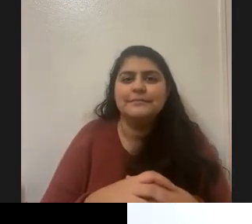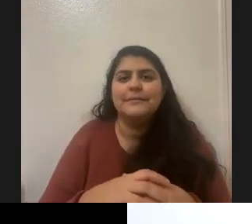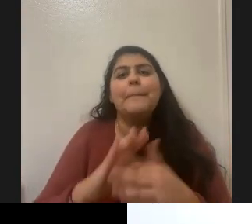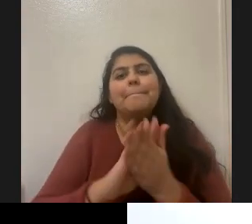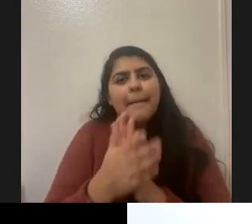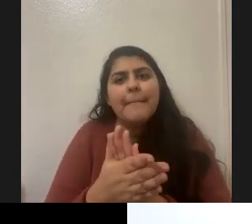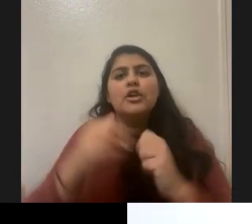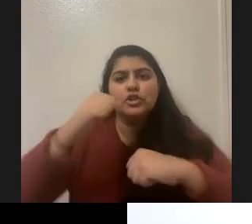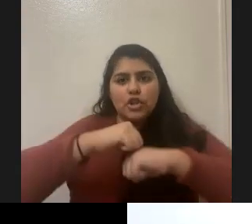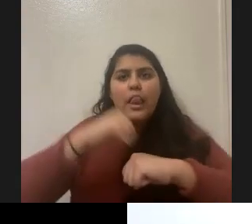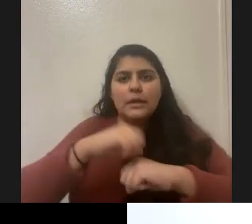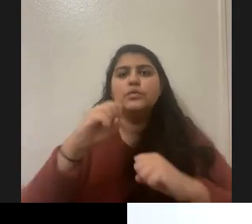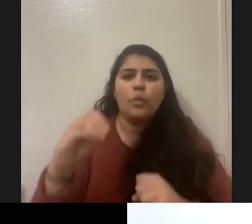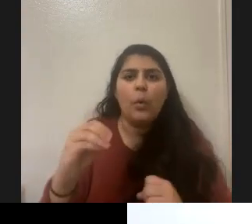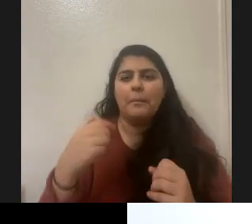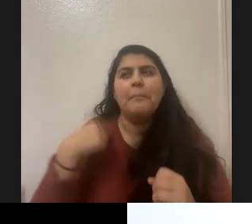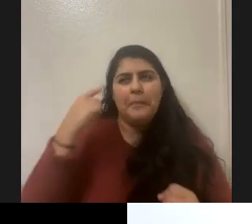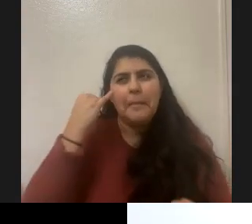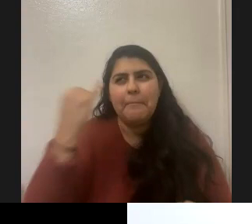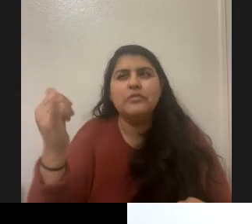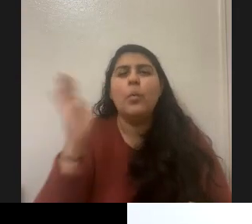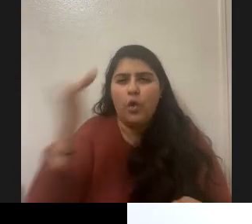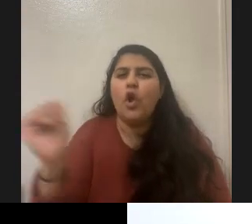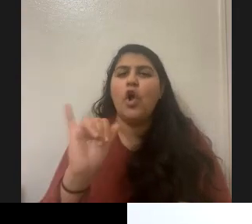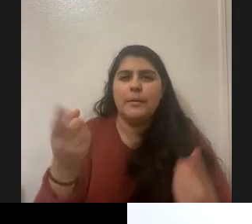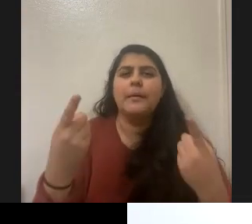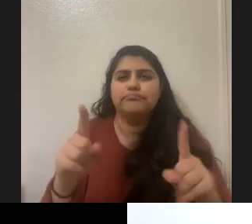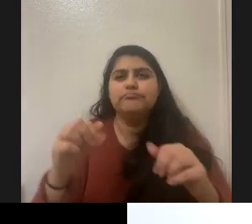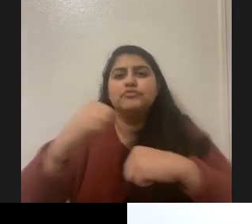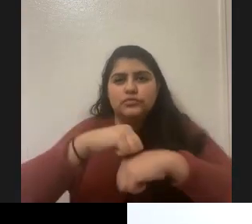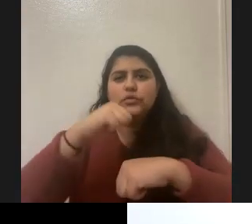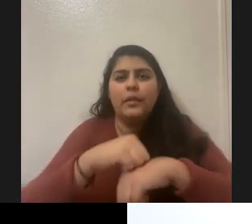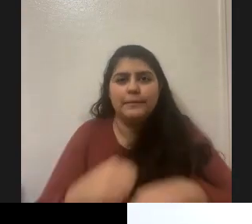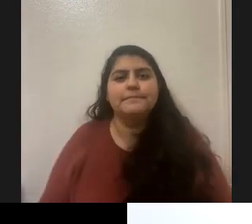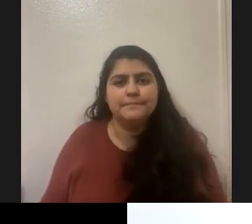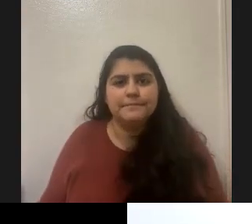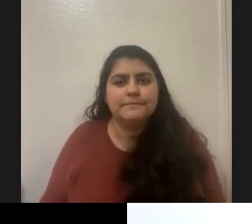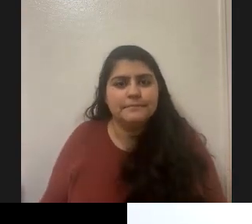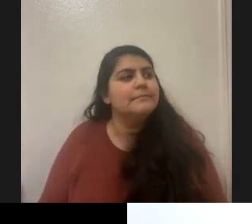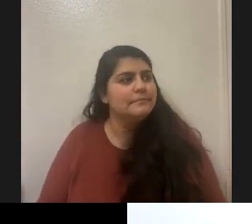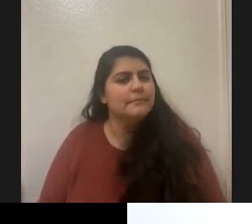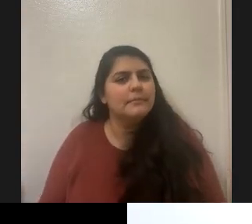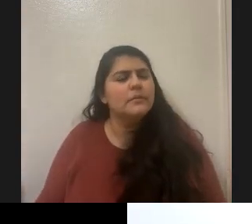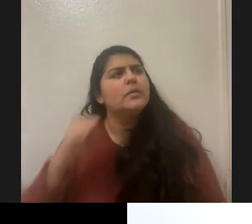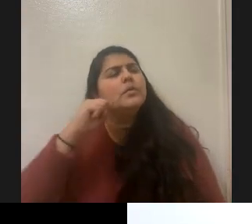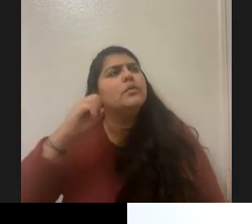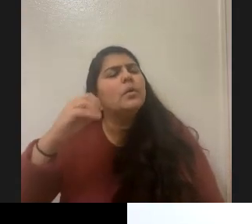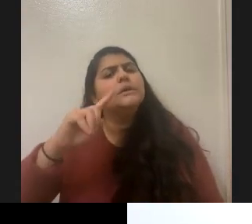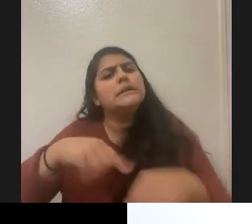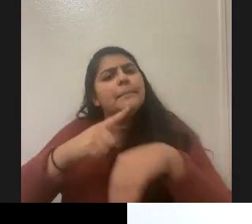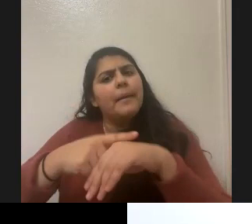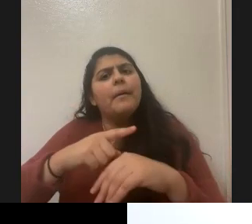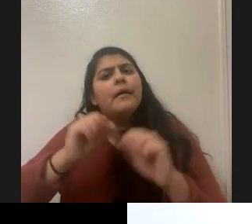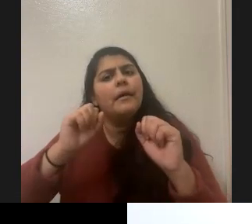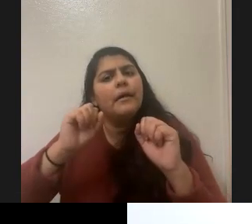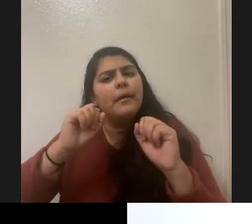basically. So I'd imagine it would also become a solid. Just get really, really, is there, so sometimes we can go like when we